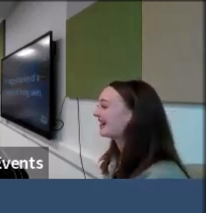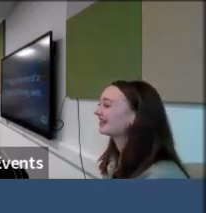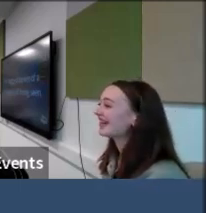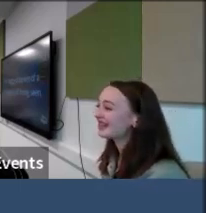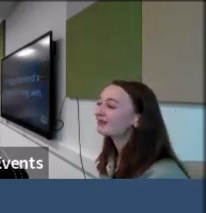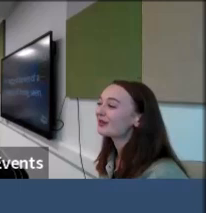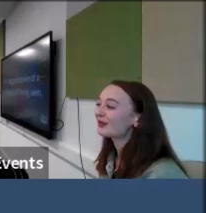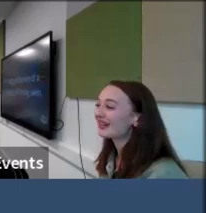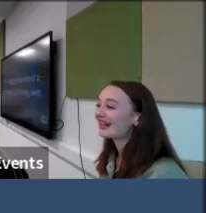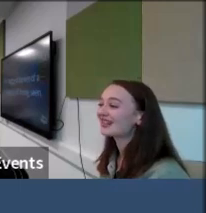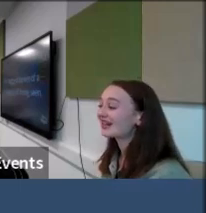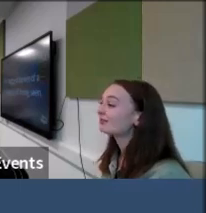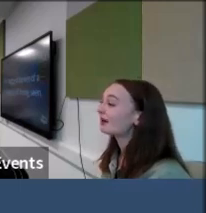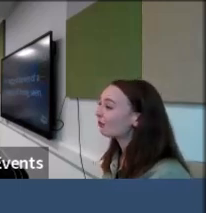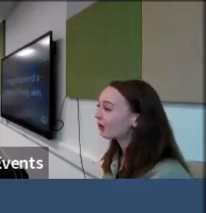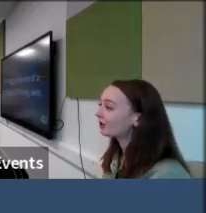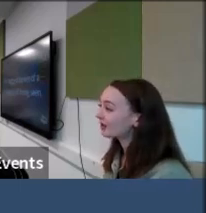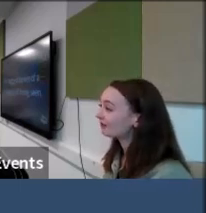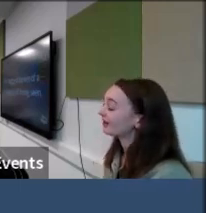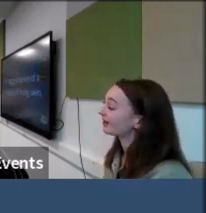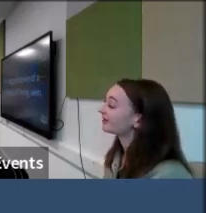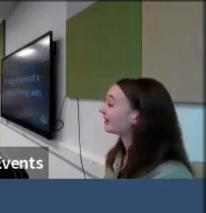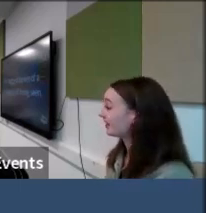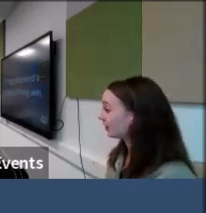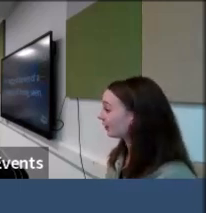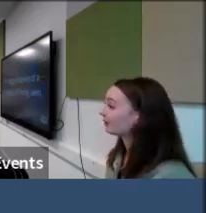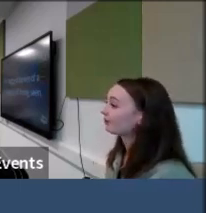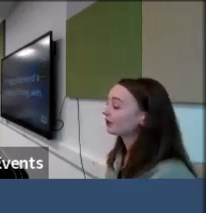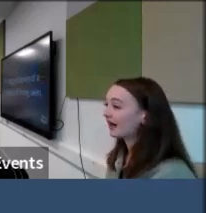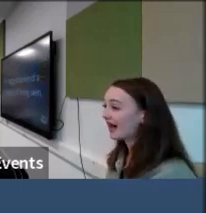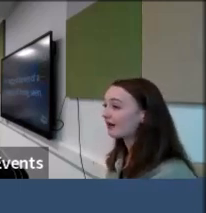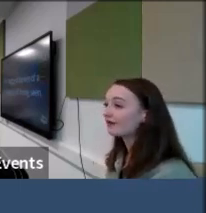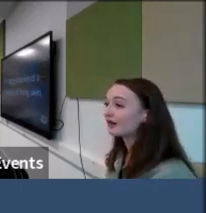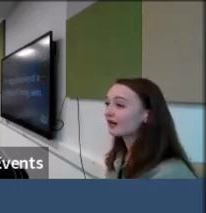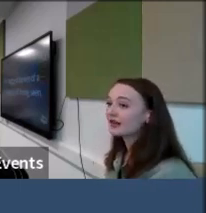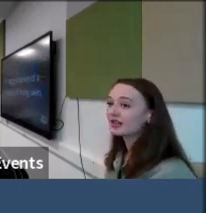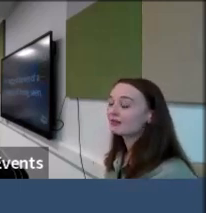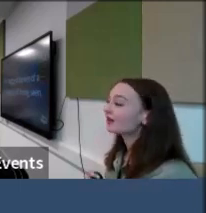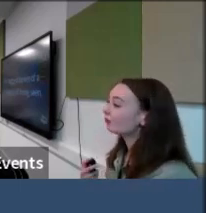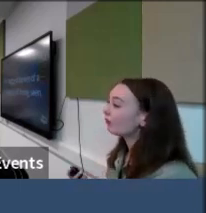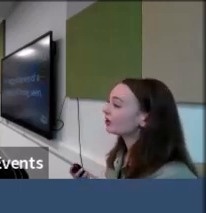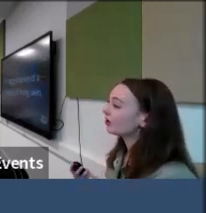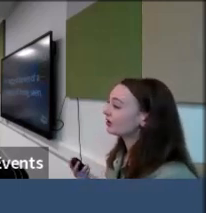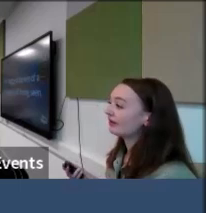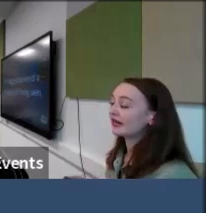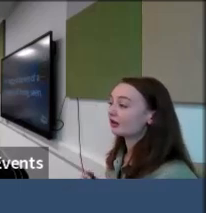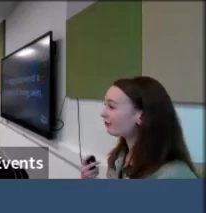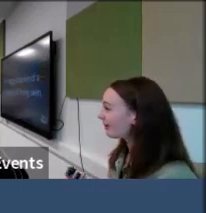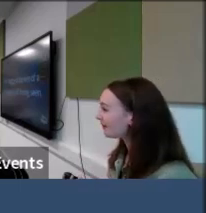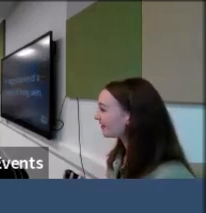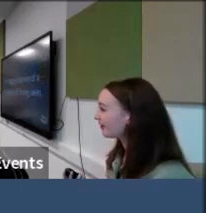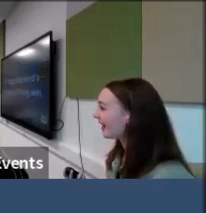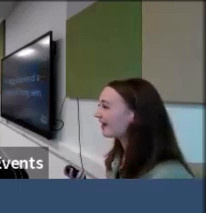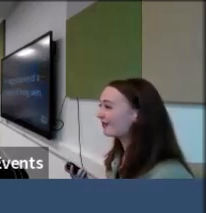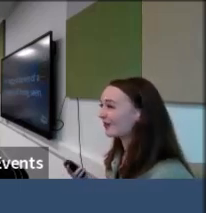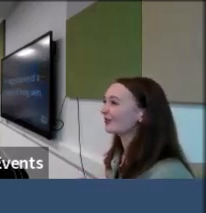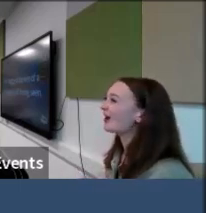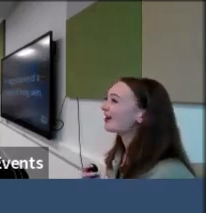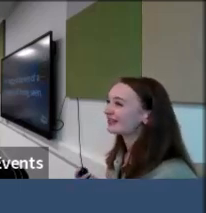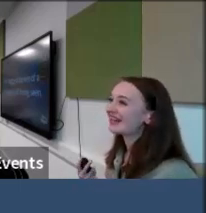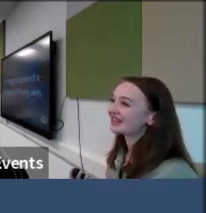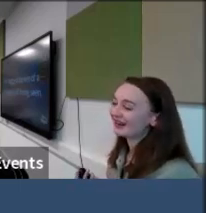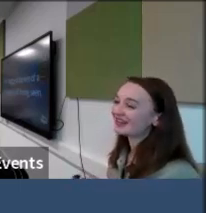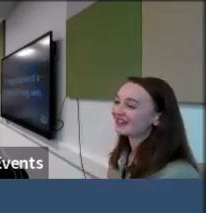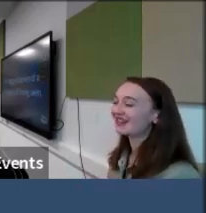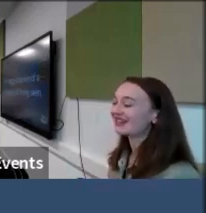this today, let this be your sign to think about what you can realistically do with what you have to make the work you're doing, or the premises you have, or